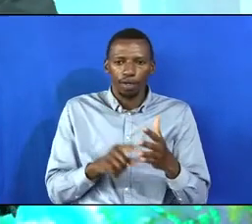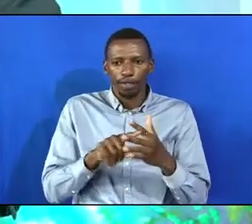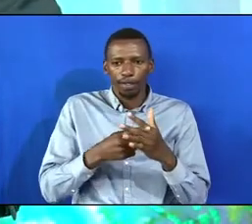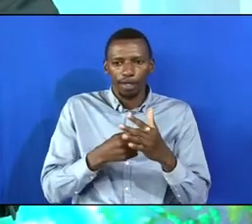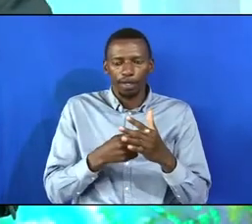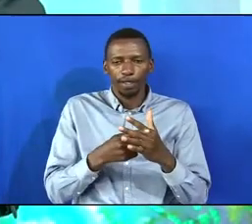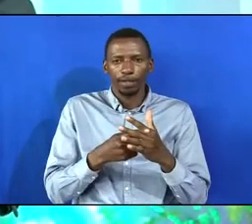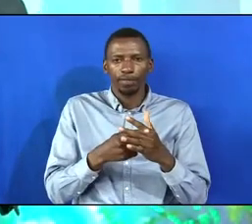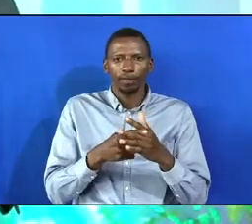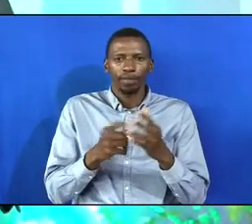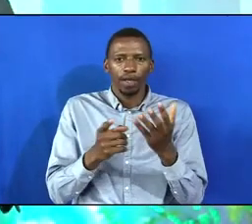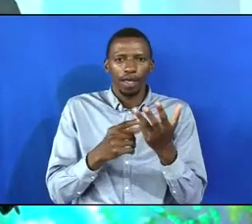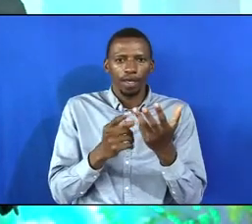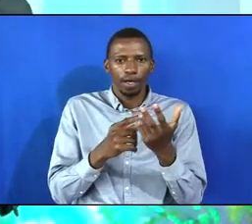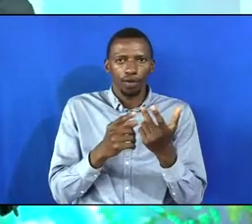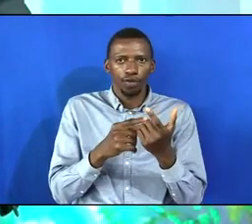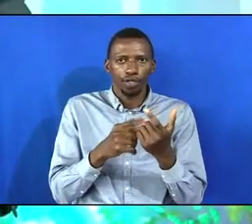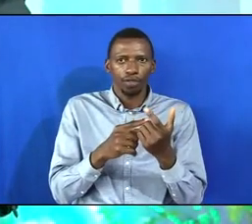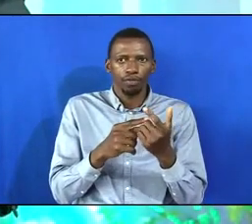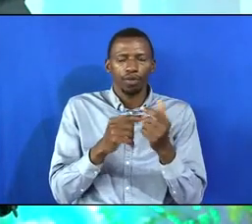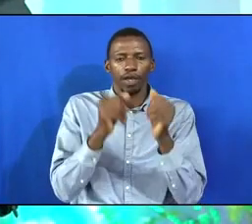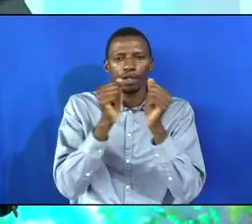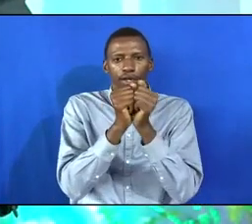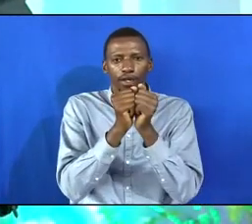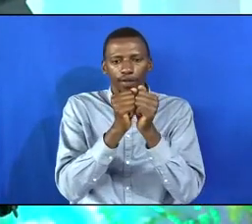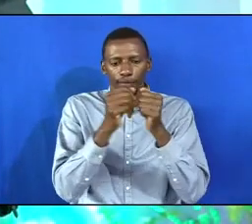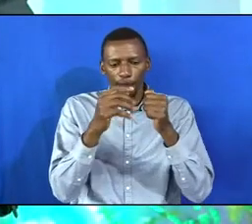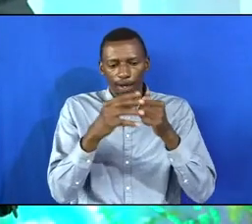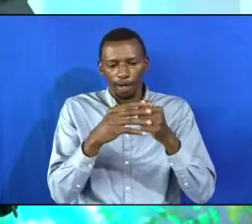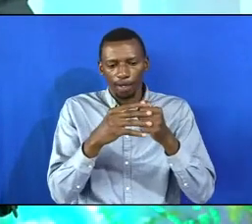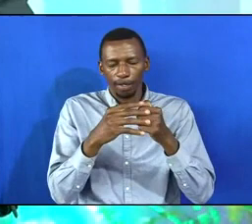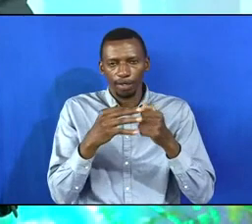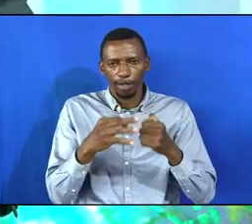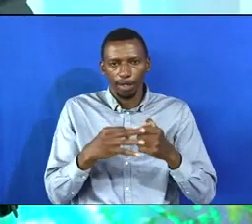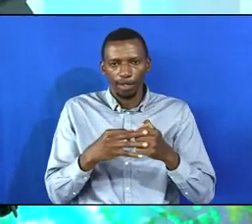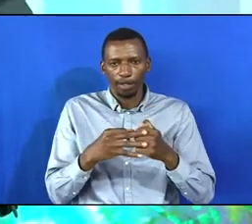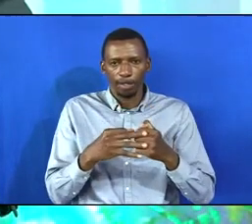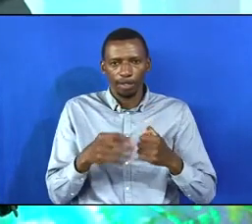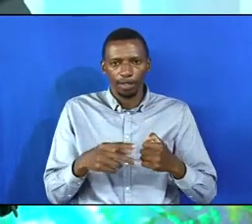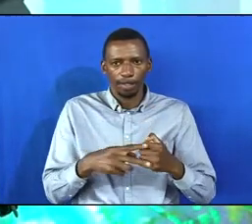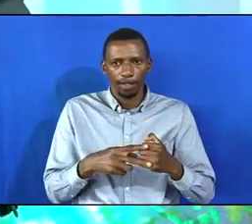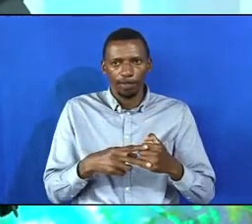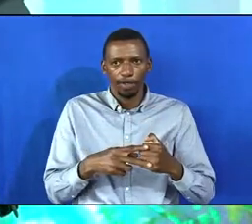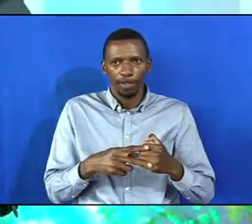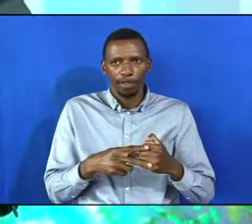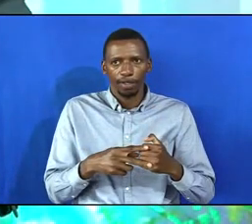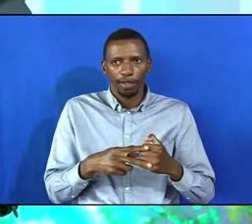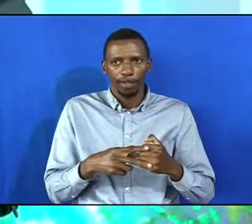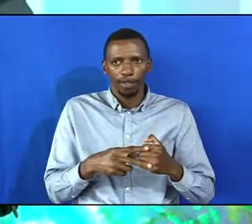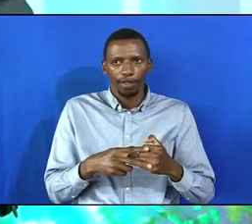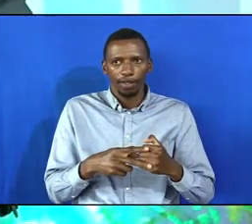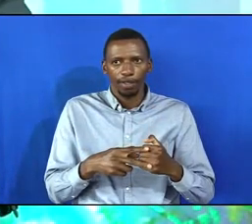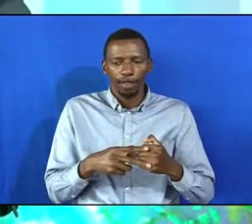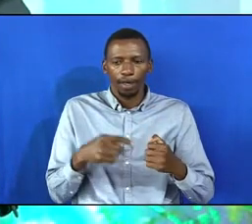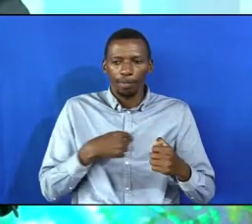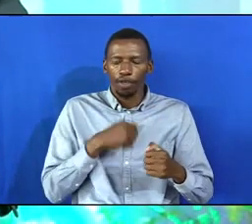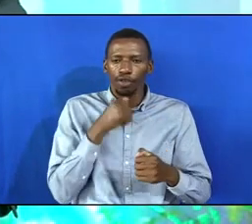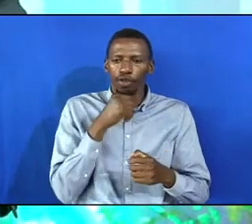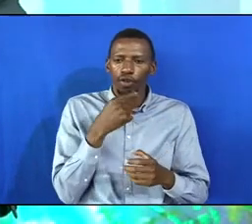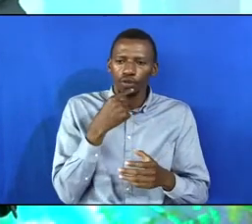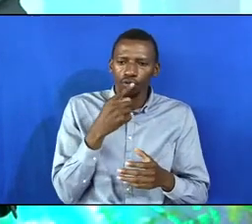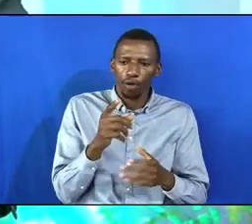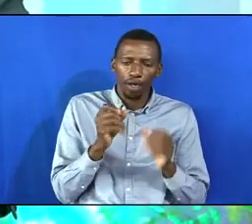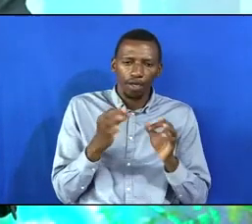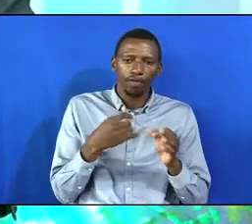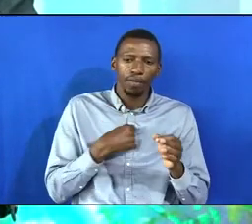counting from 10 downwards. I remember I started 10, 9, 8, 7. I'm not sure I mentioned